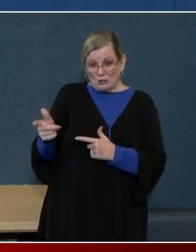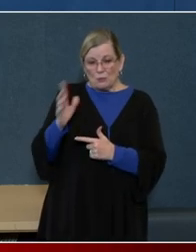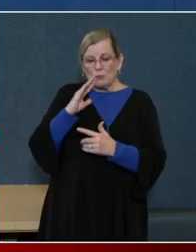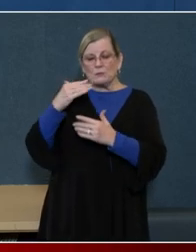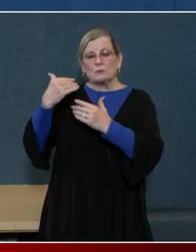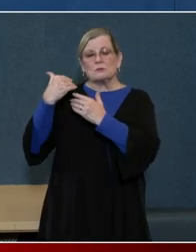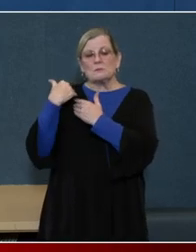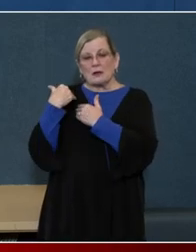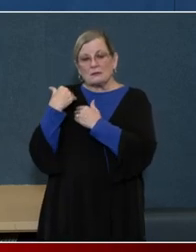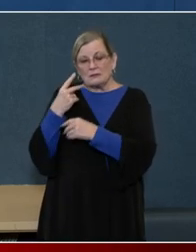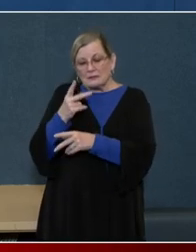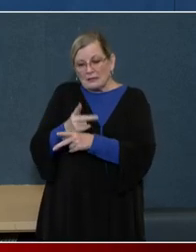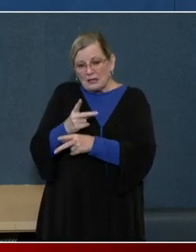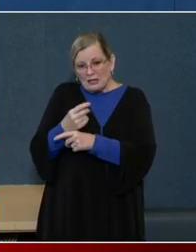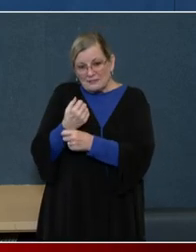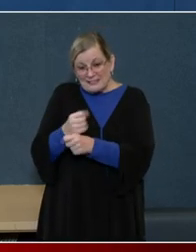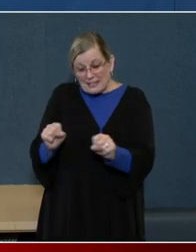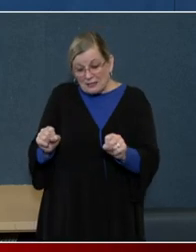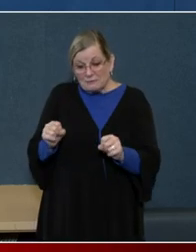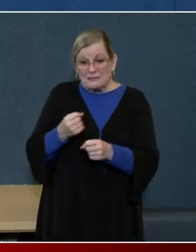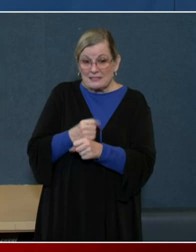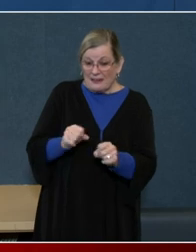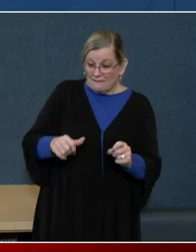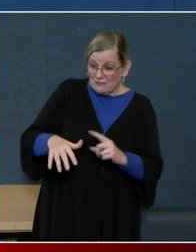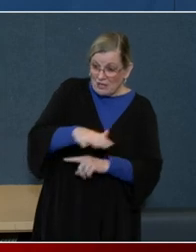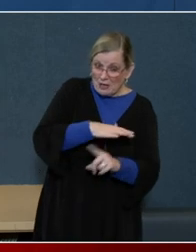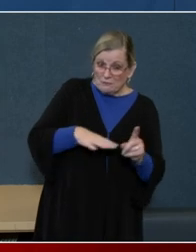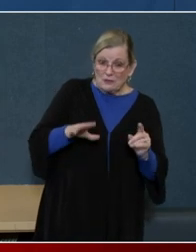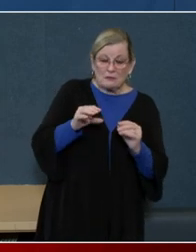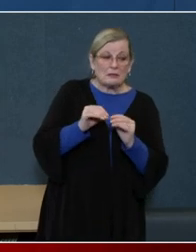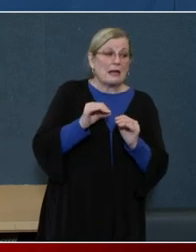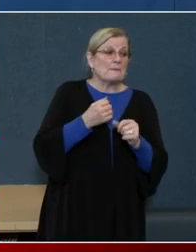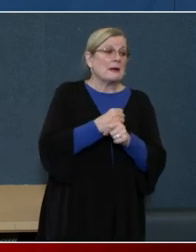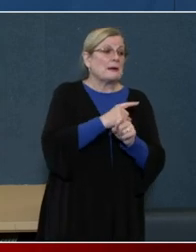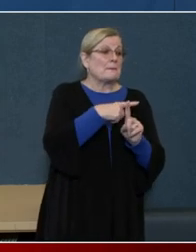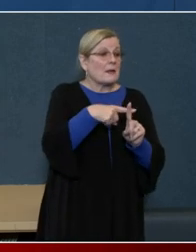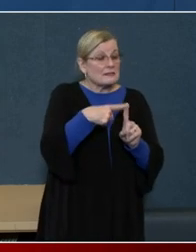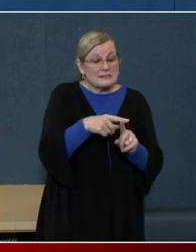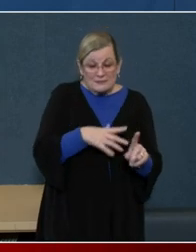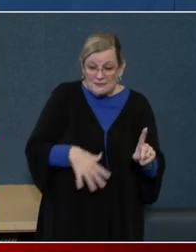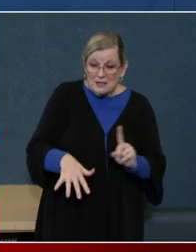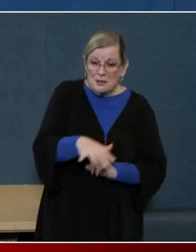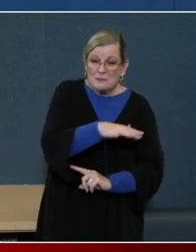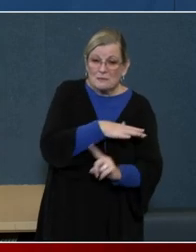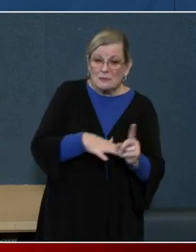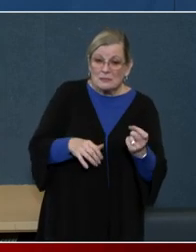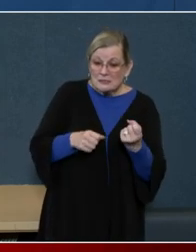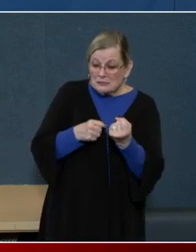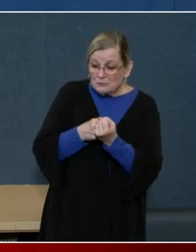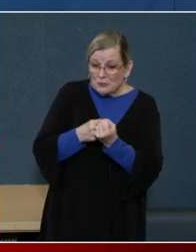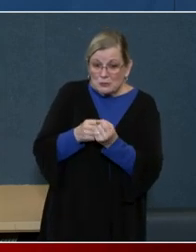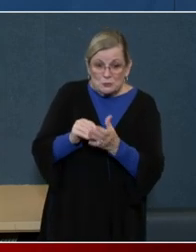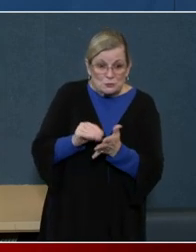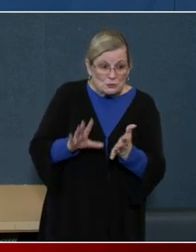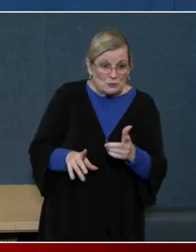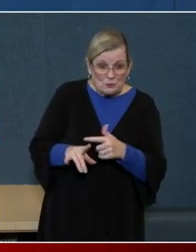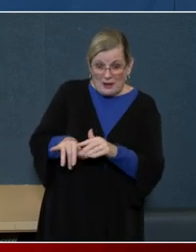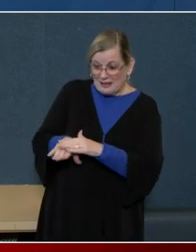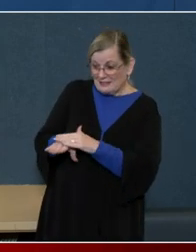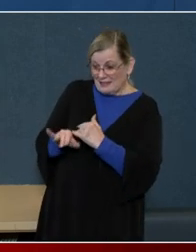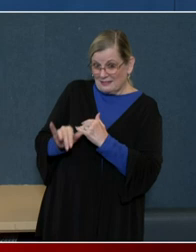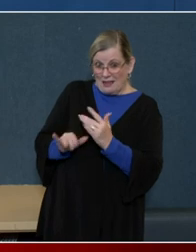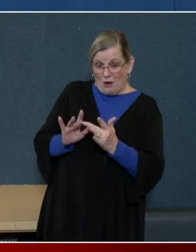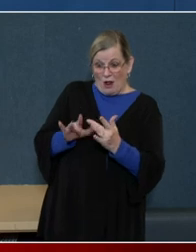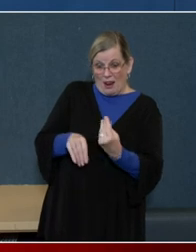environment, a positive learning environment. They will also support students with accessing their learning materials online. They will